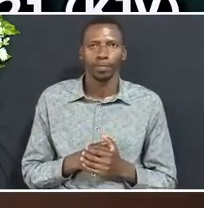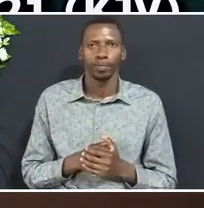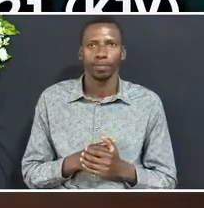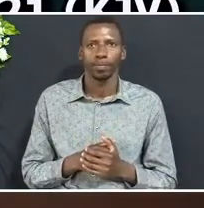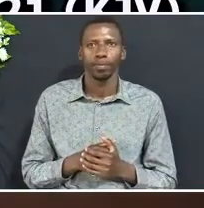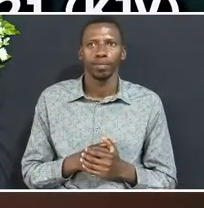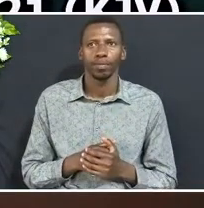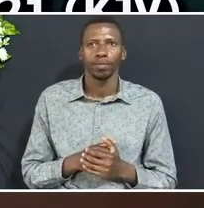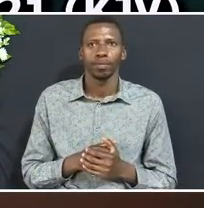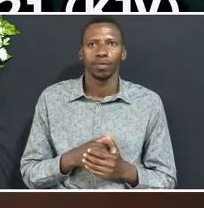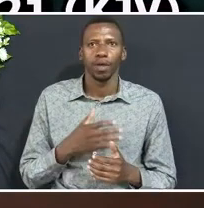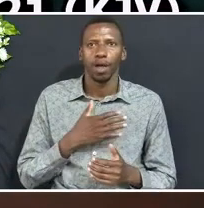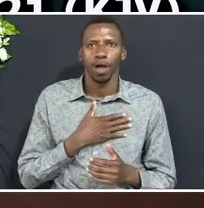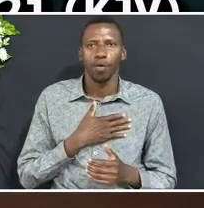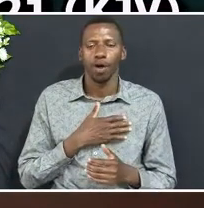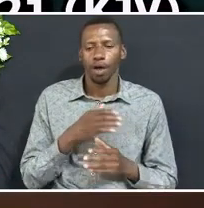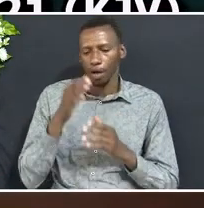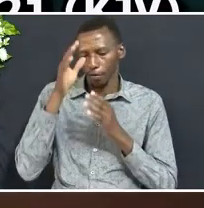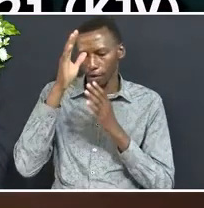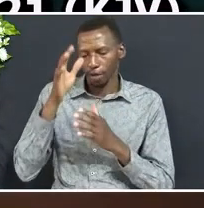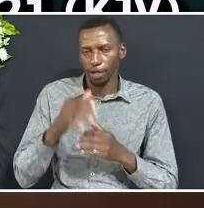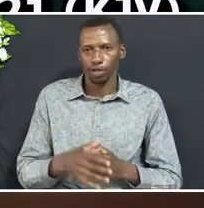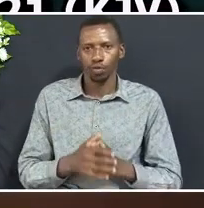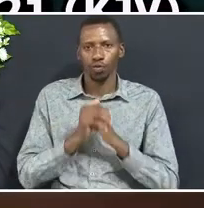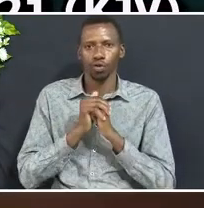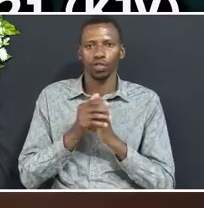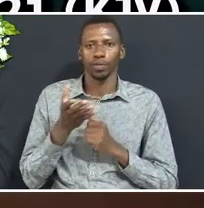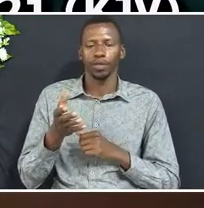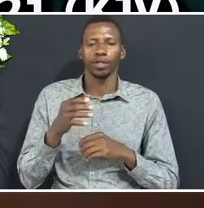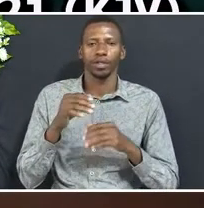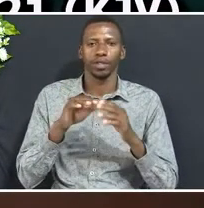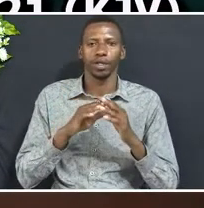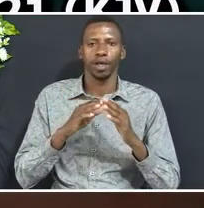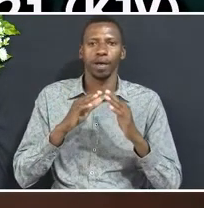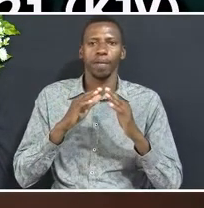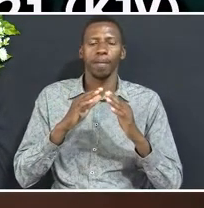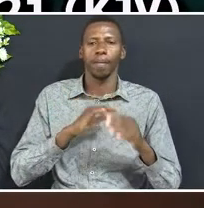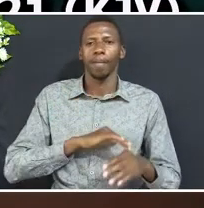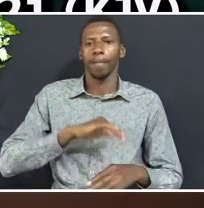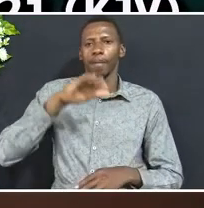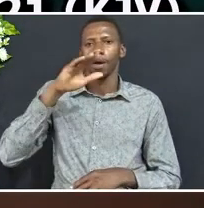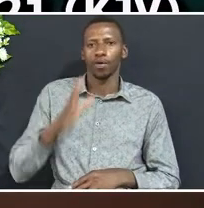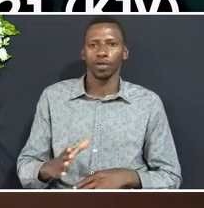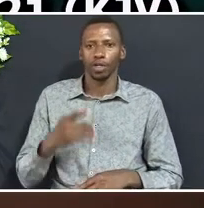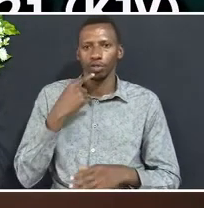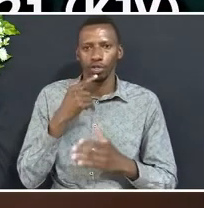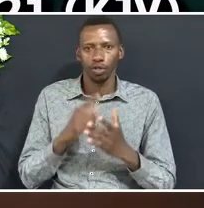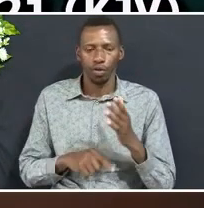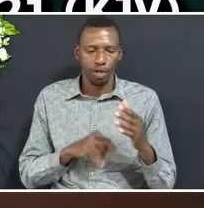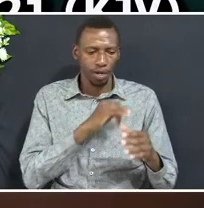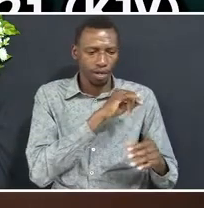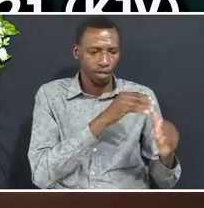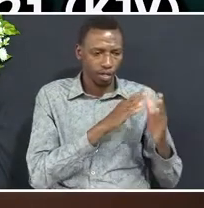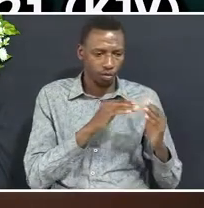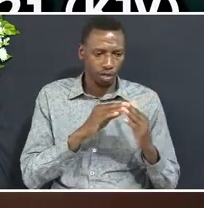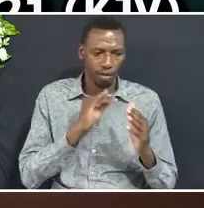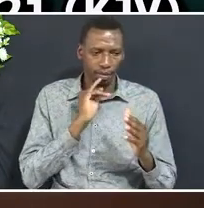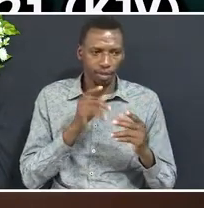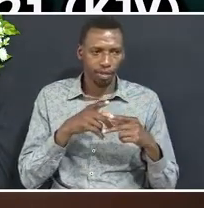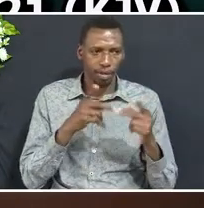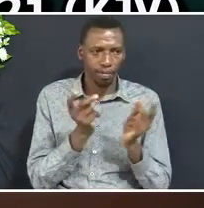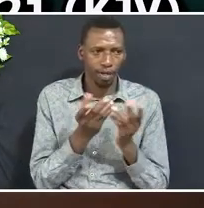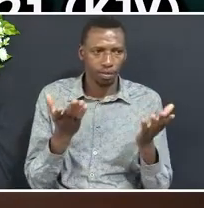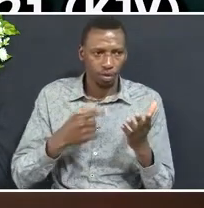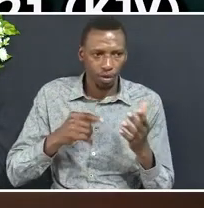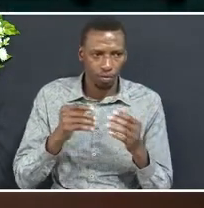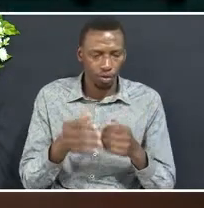Our fathers worshipped in this mountain, and you choose say that in Jerusalem is the place where we